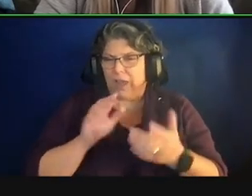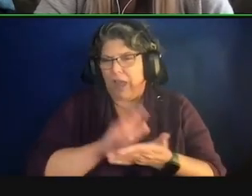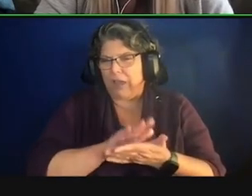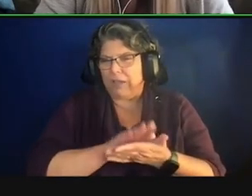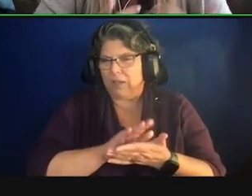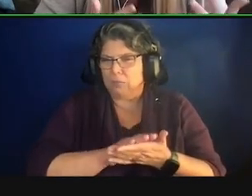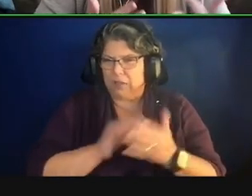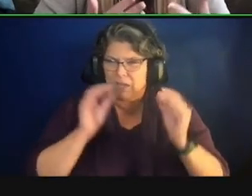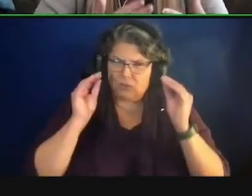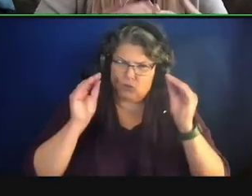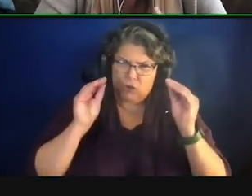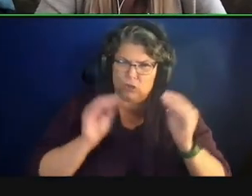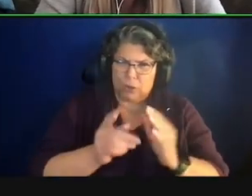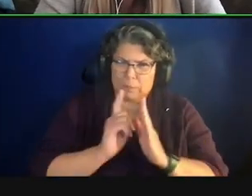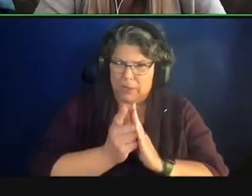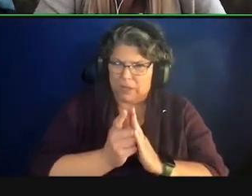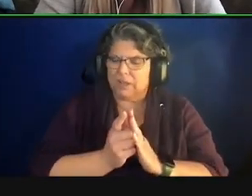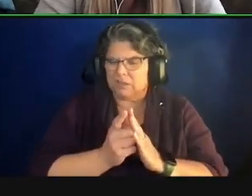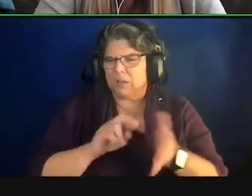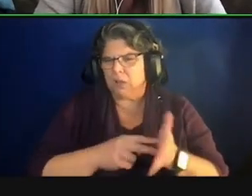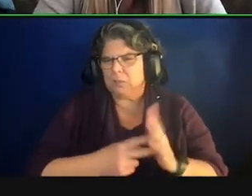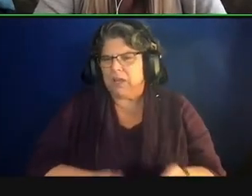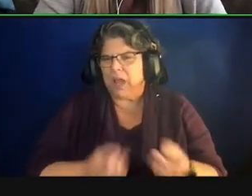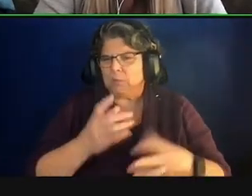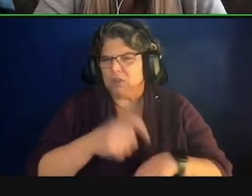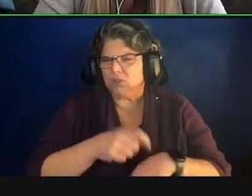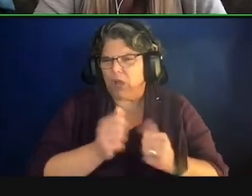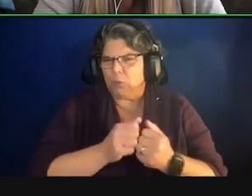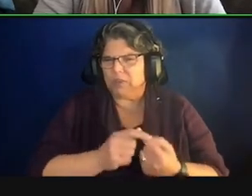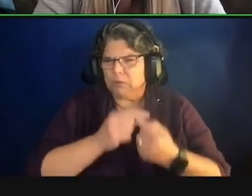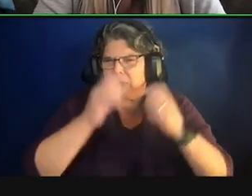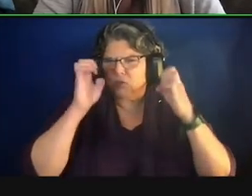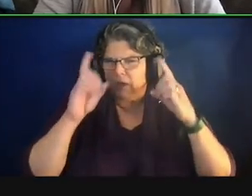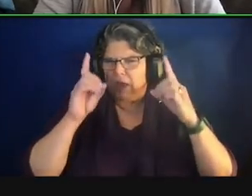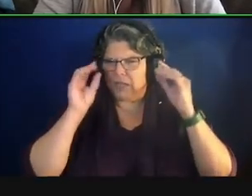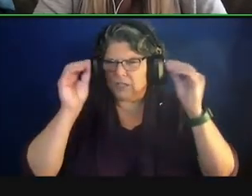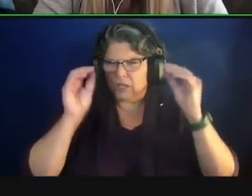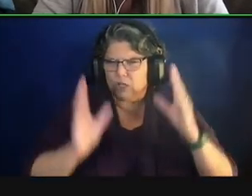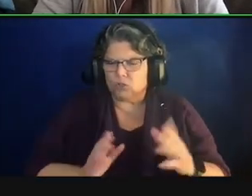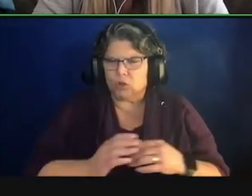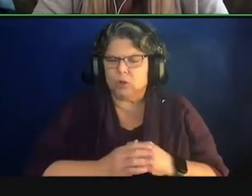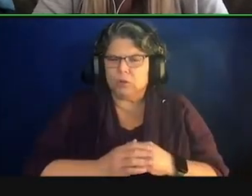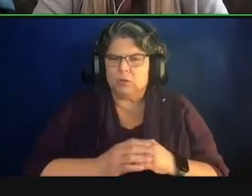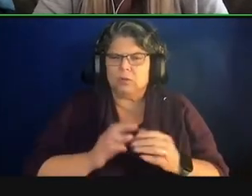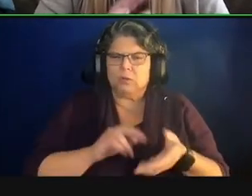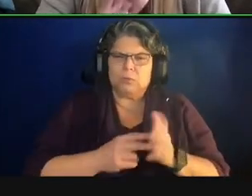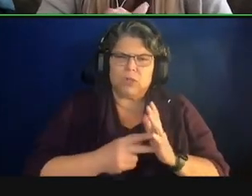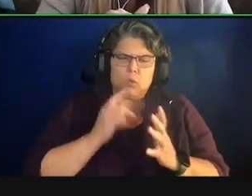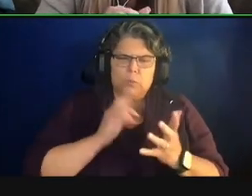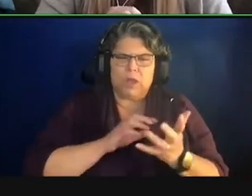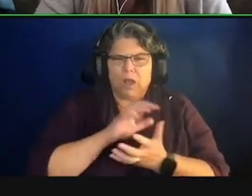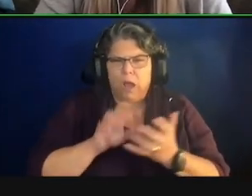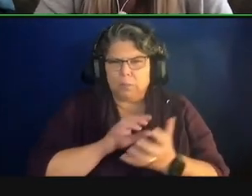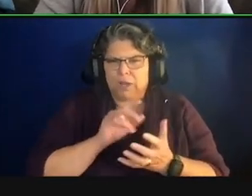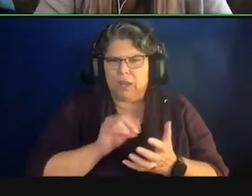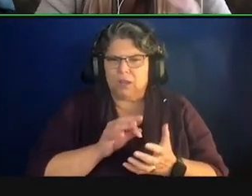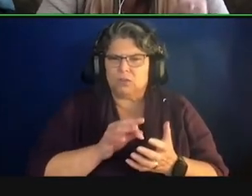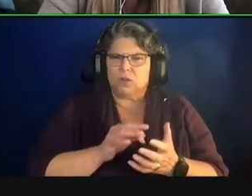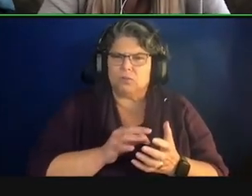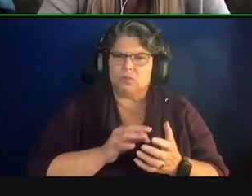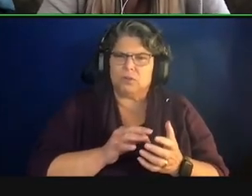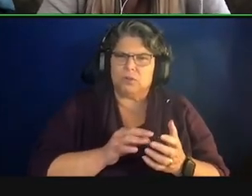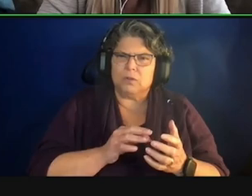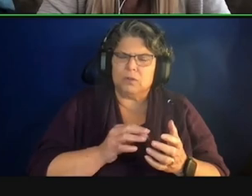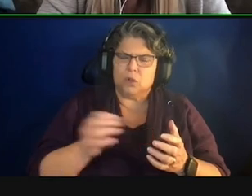minutes, that's time with a special education teacher, that it's going to be a combination of push-in minutes